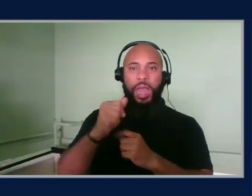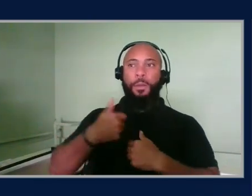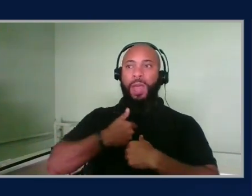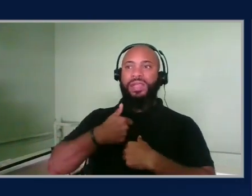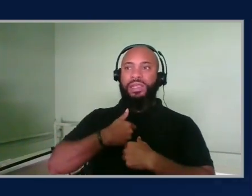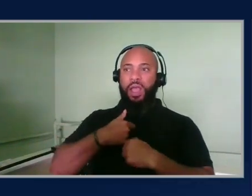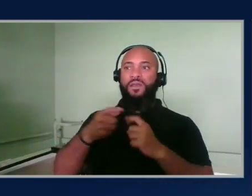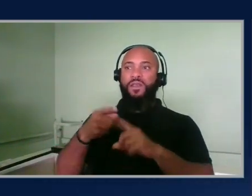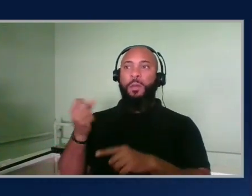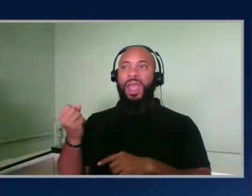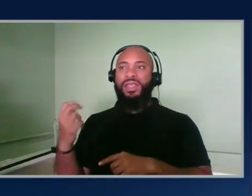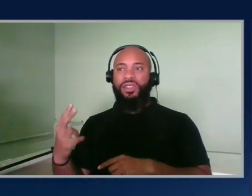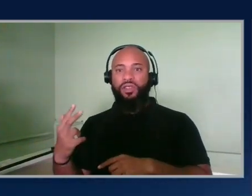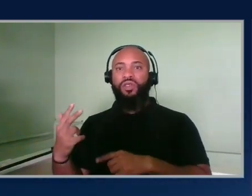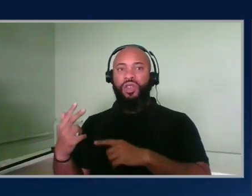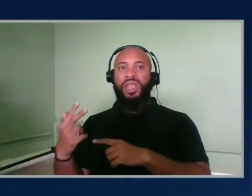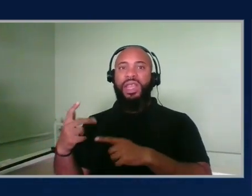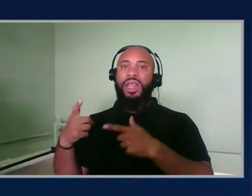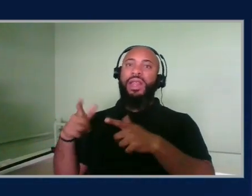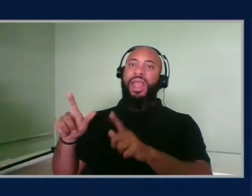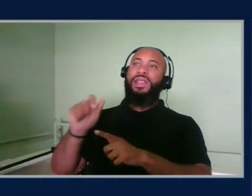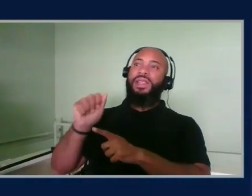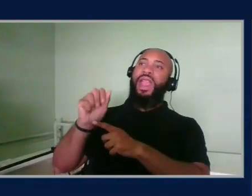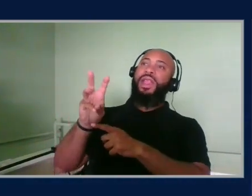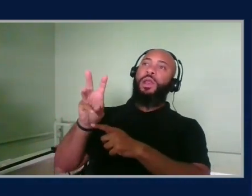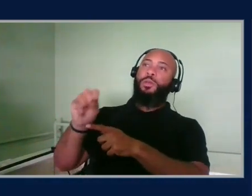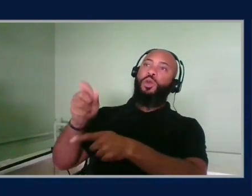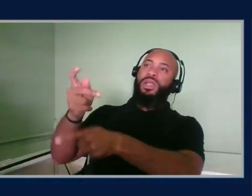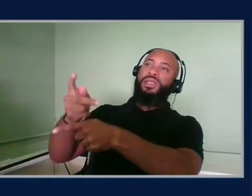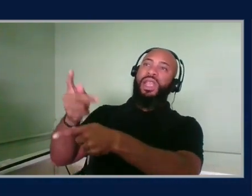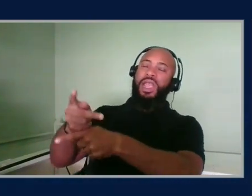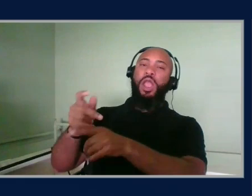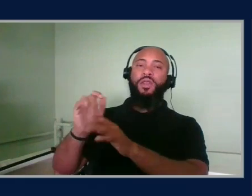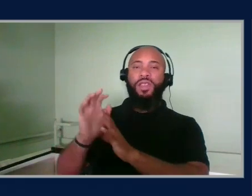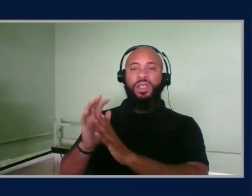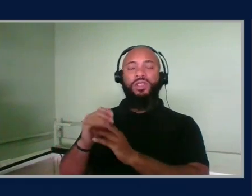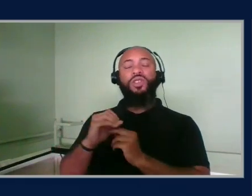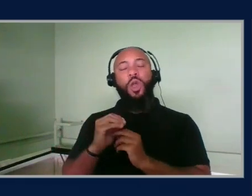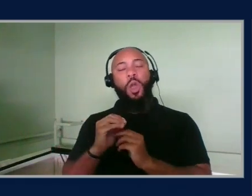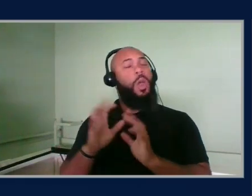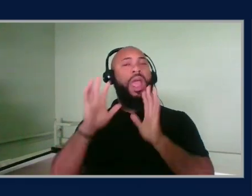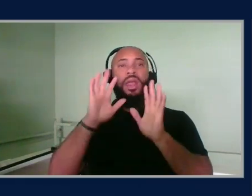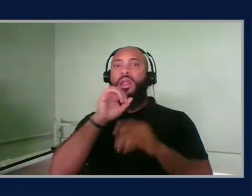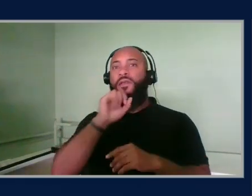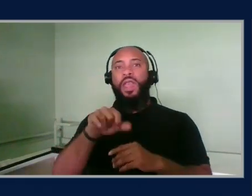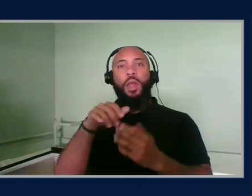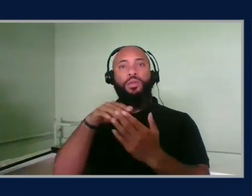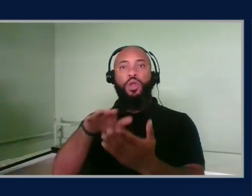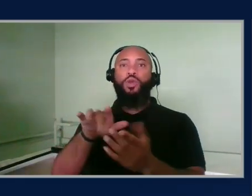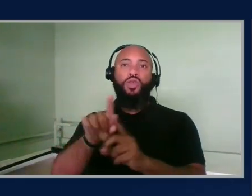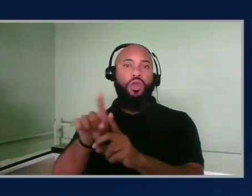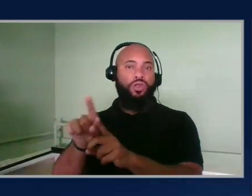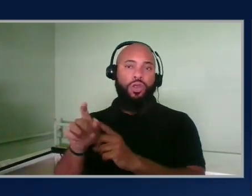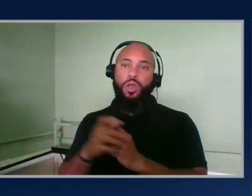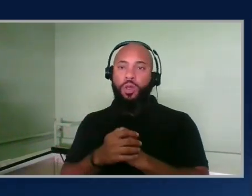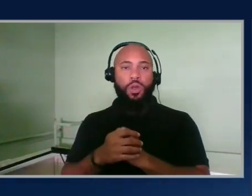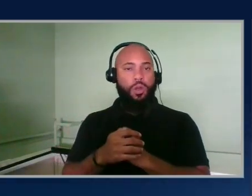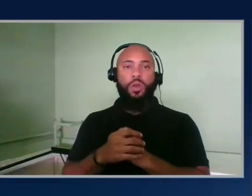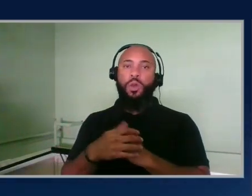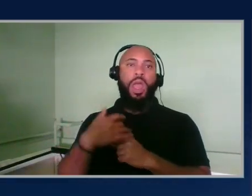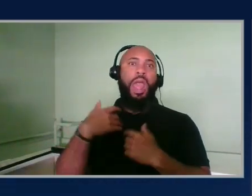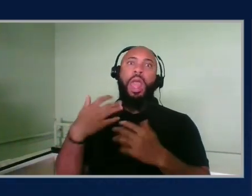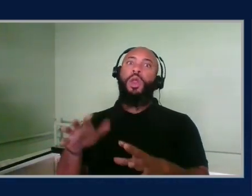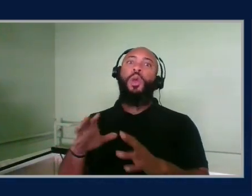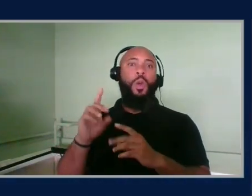You know, let's AWS have that, you know, taken care of. So I Yeah. love that approach too, because Yeah. I don't want to build those things